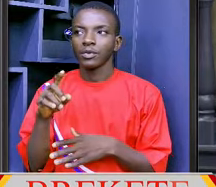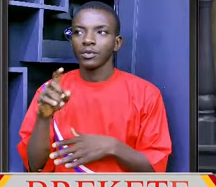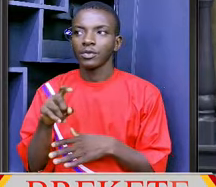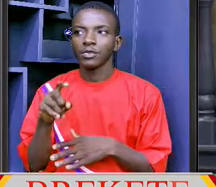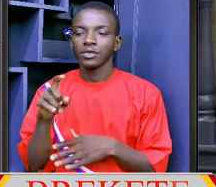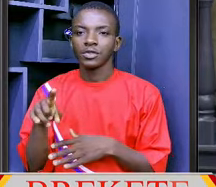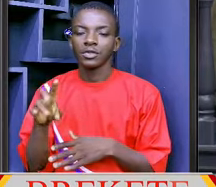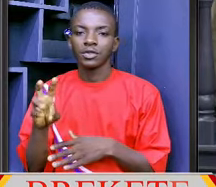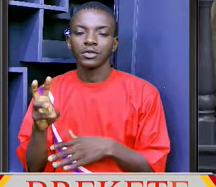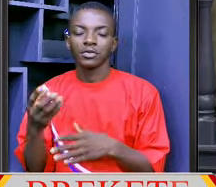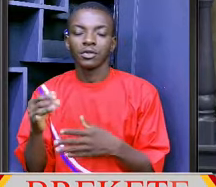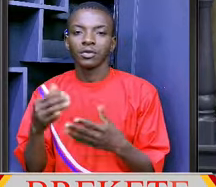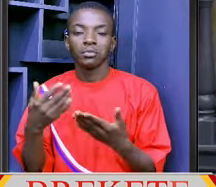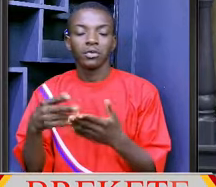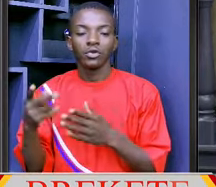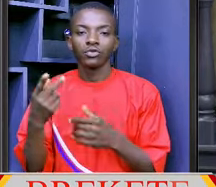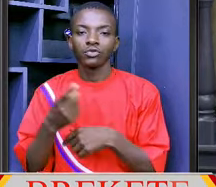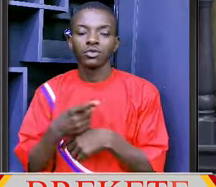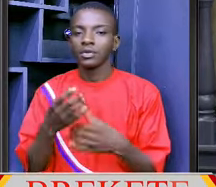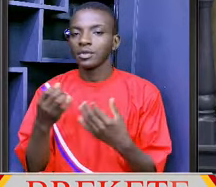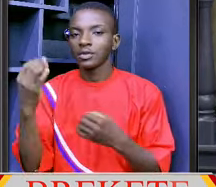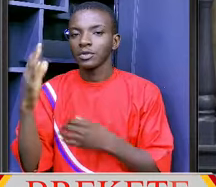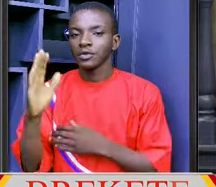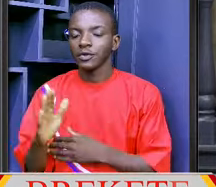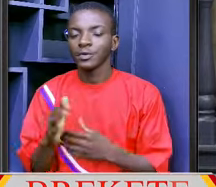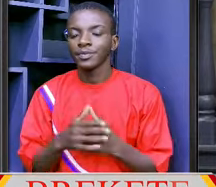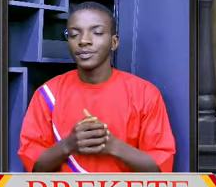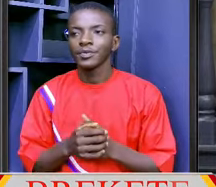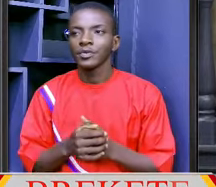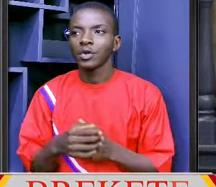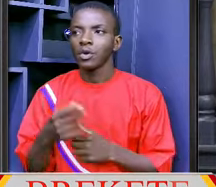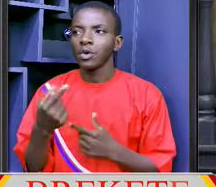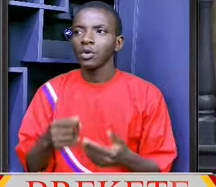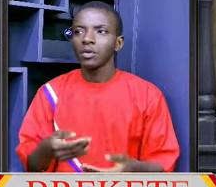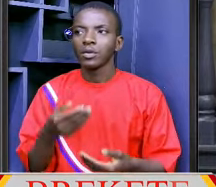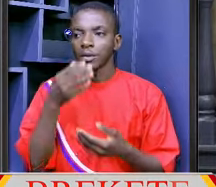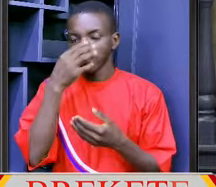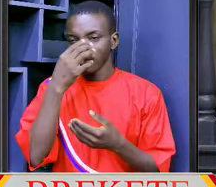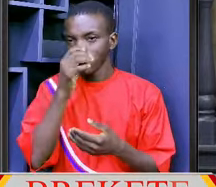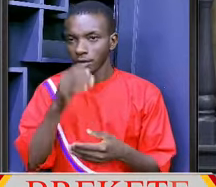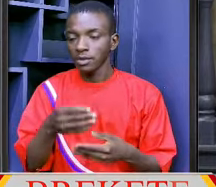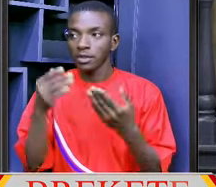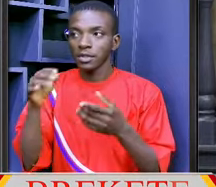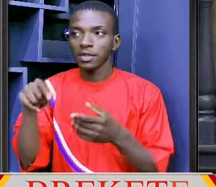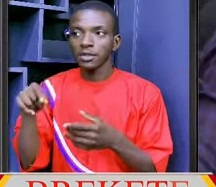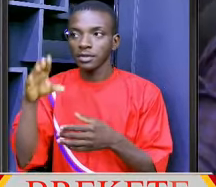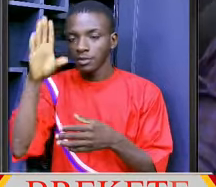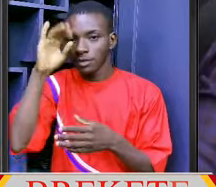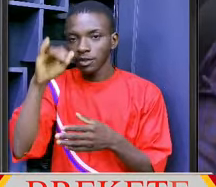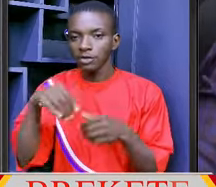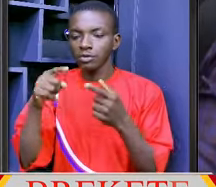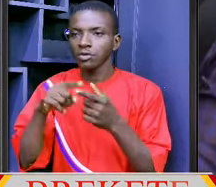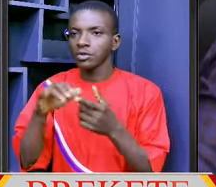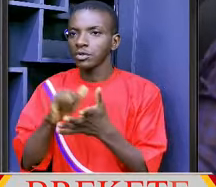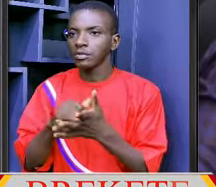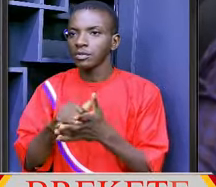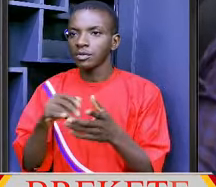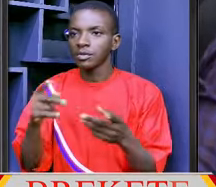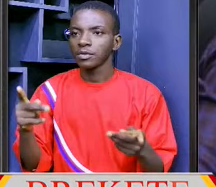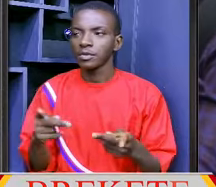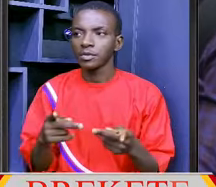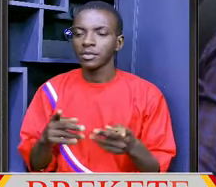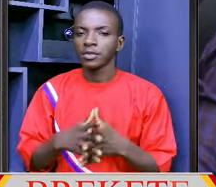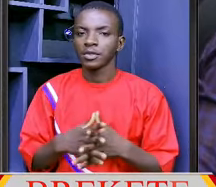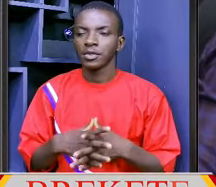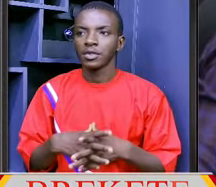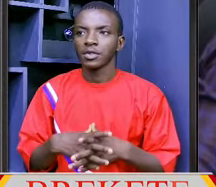1,175,000. Okay, I will pay you today by the grace of God. Thank you so much. Who go carry this man go that place? Who and